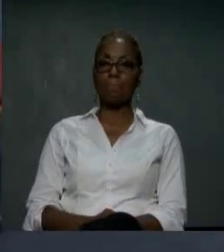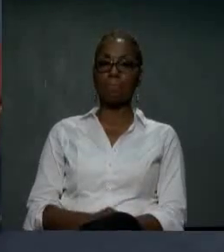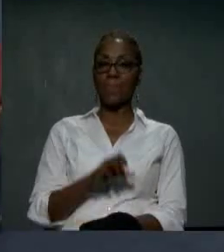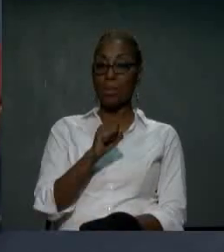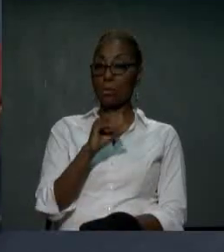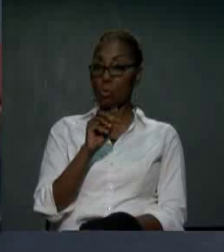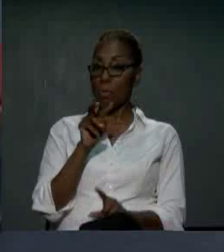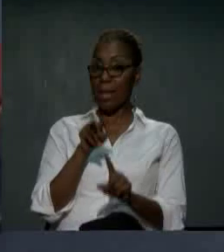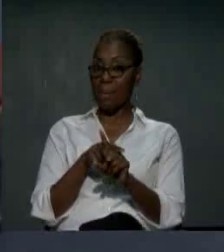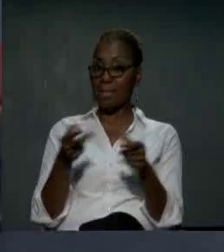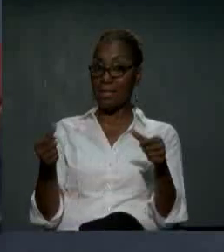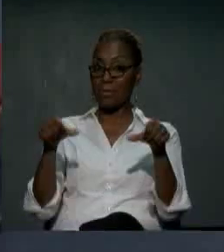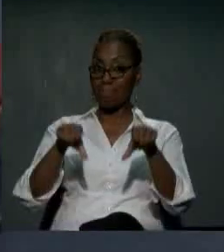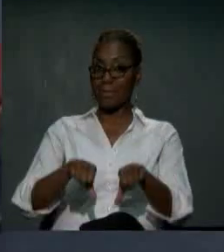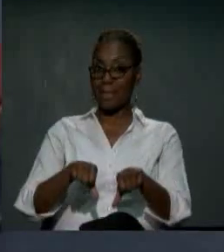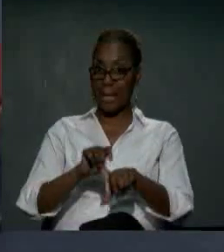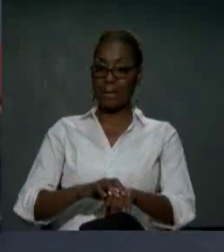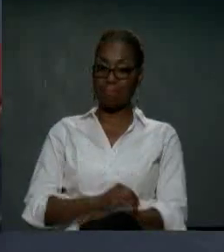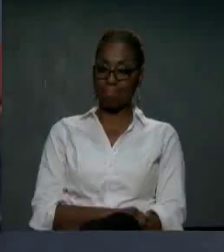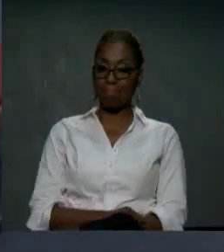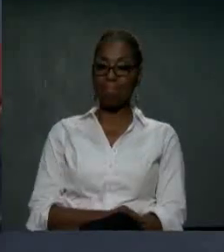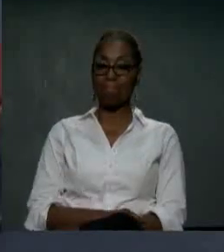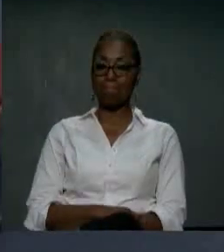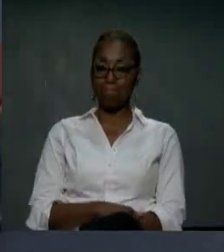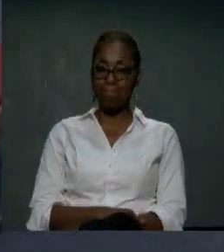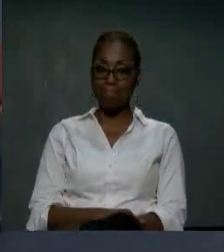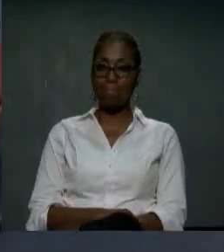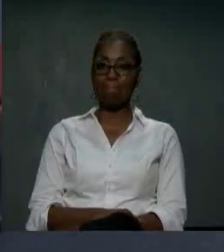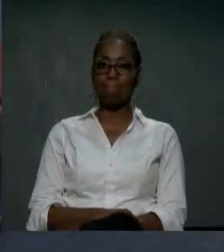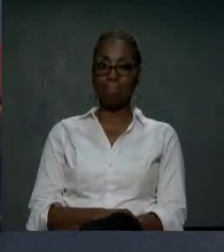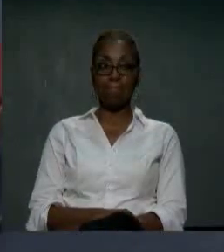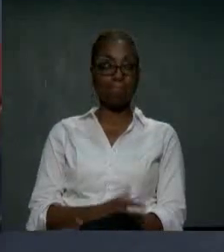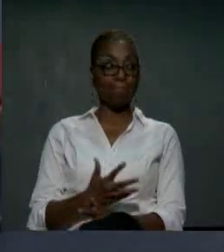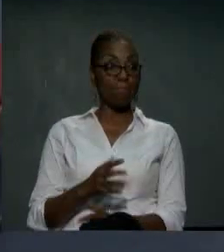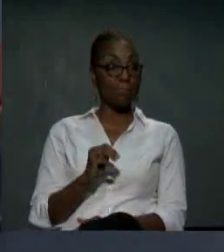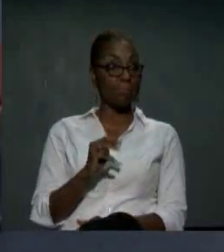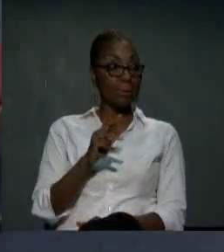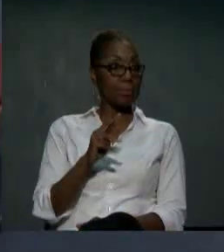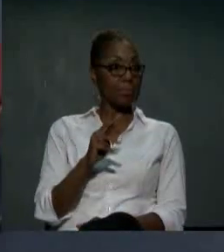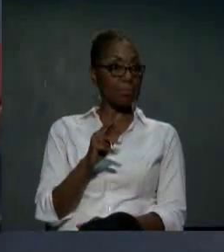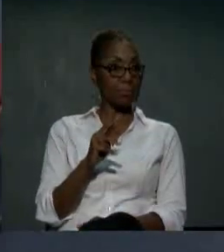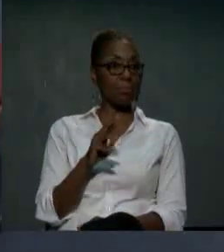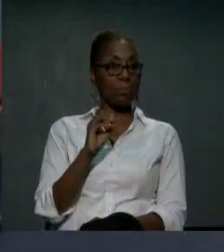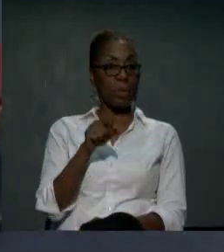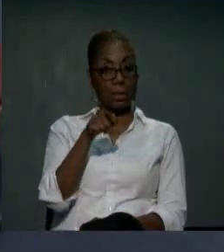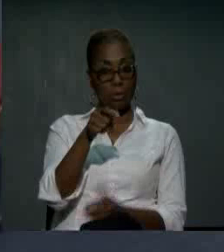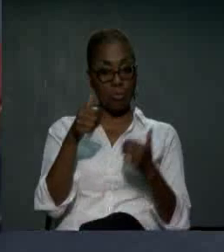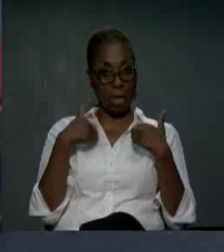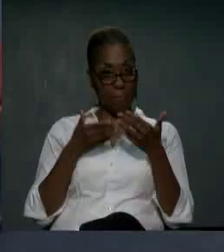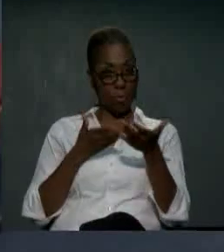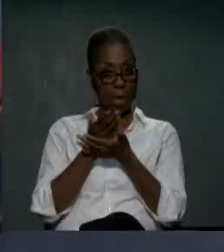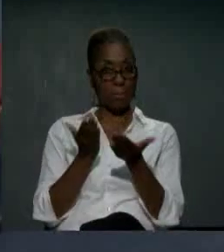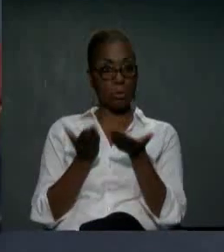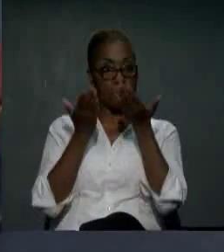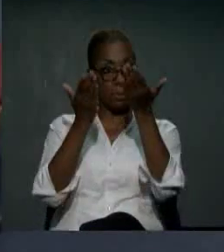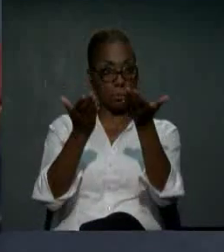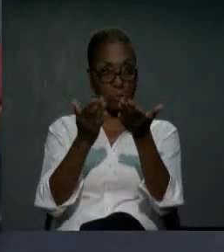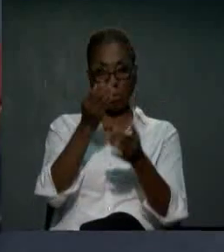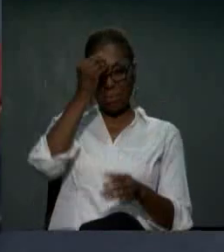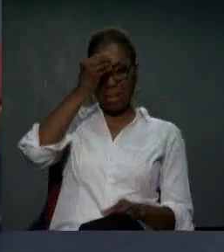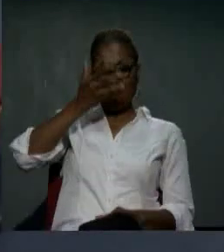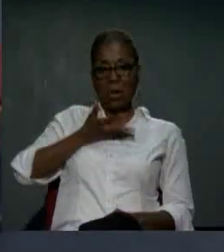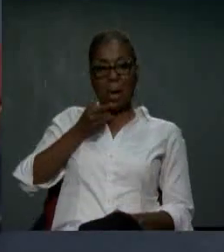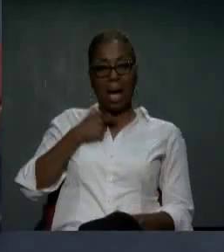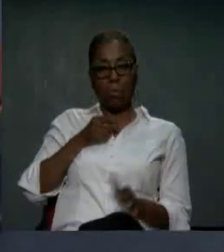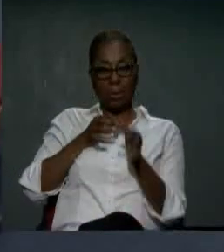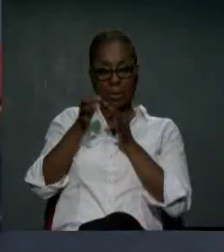So the application is denied. Okay. Ms. James? You have the right of appeal. You'll just get with me, and I'll